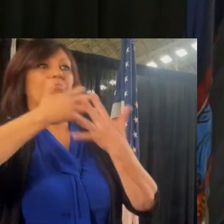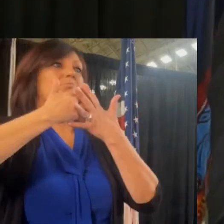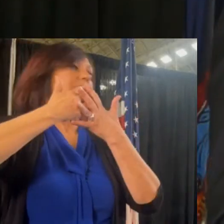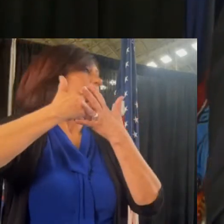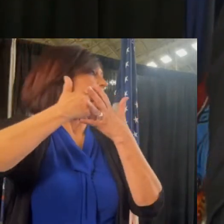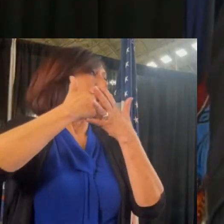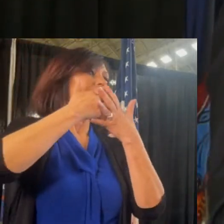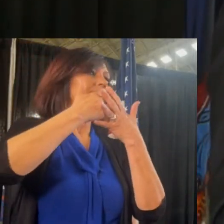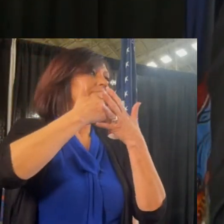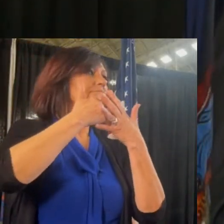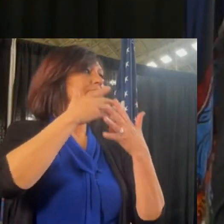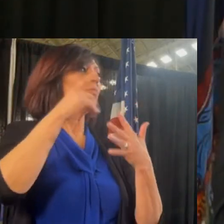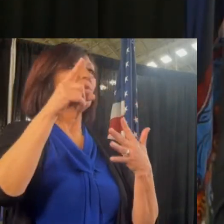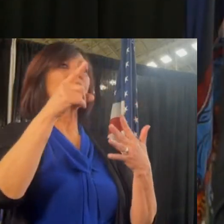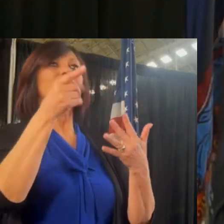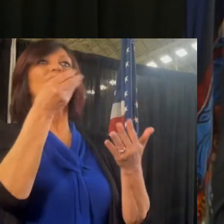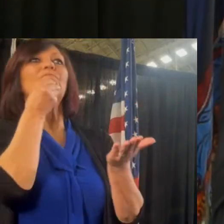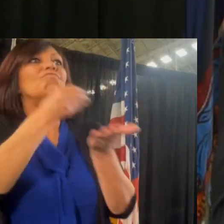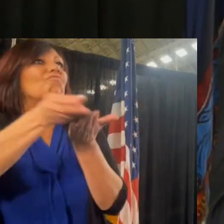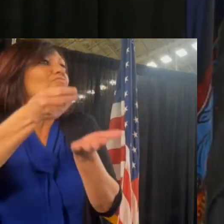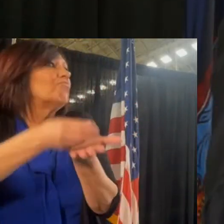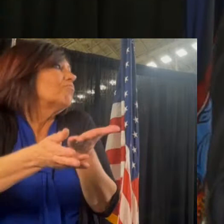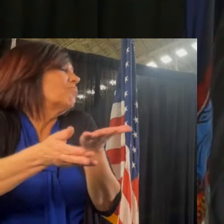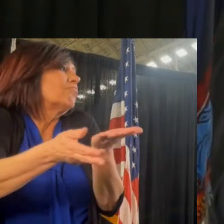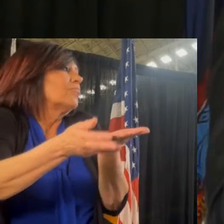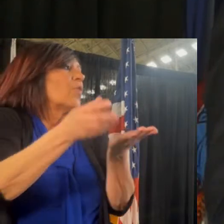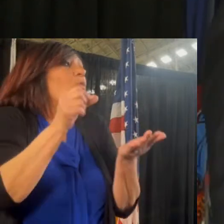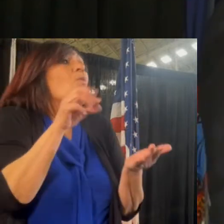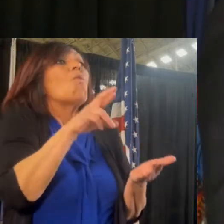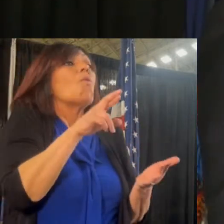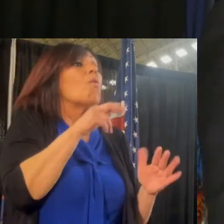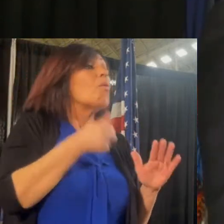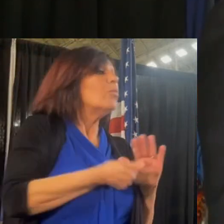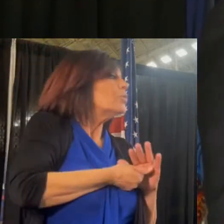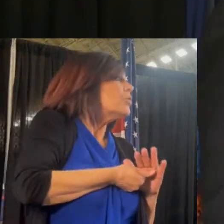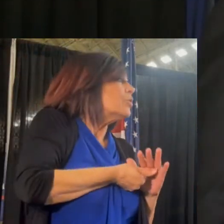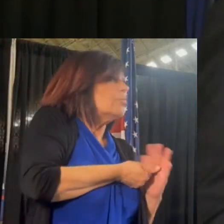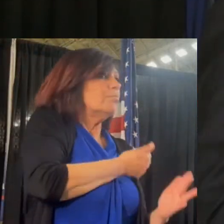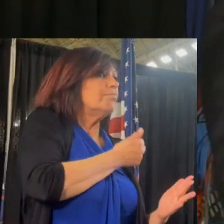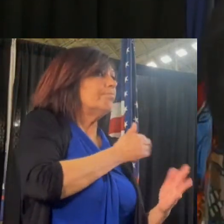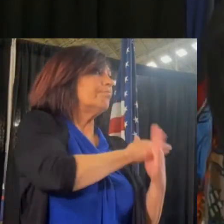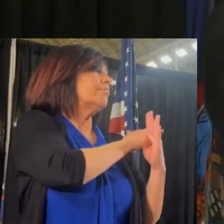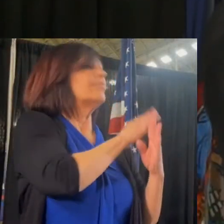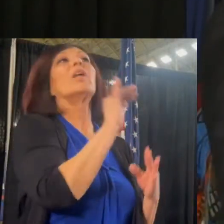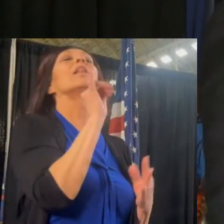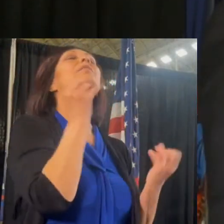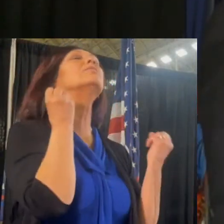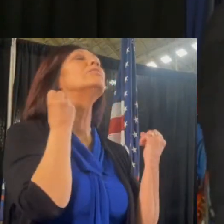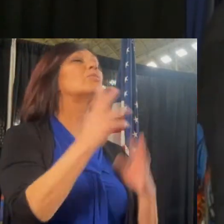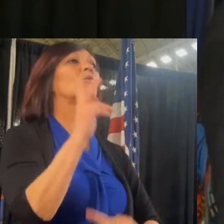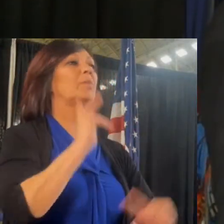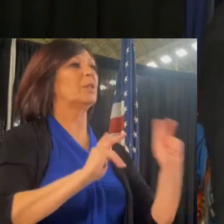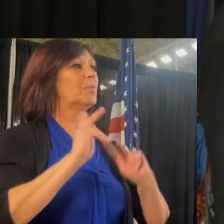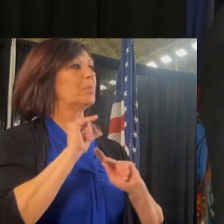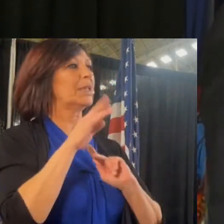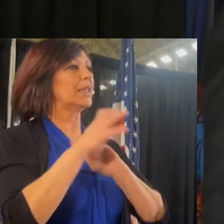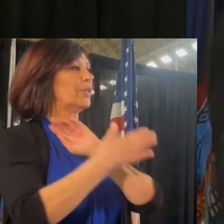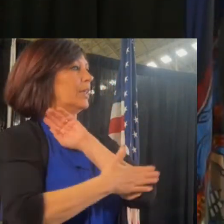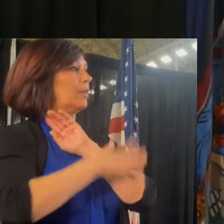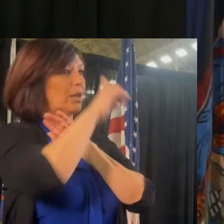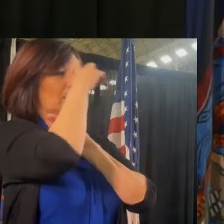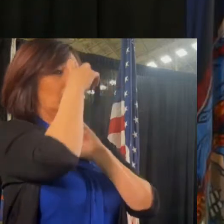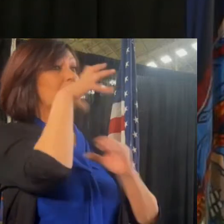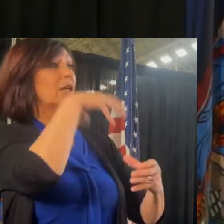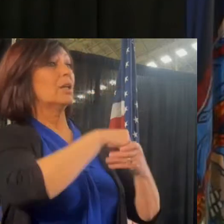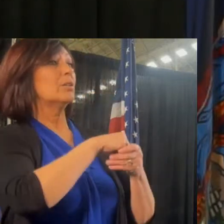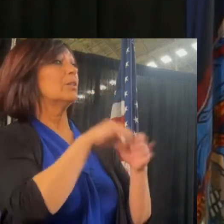facility, or as a clerk at a supermarket, or behind the scenes to protect so many, like so many people in Erie County government,